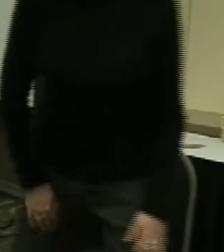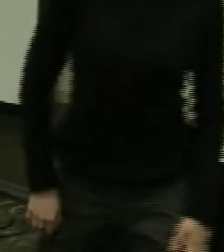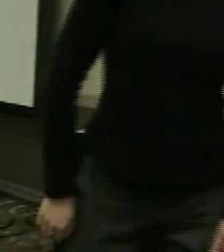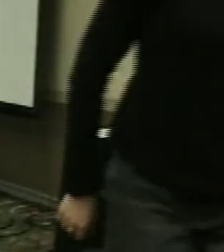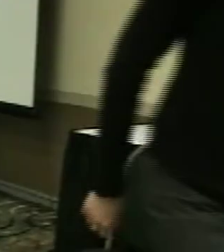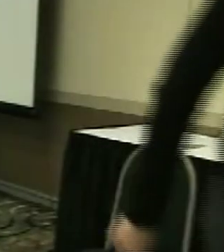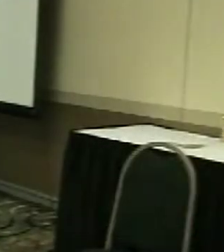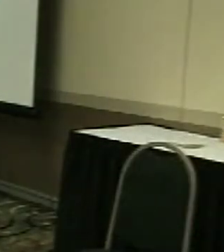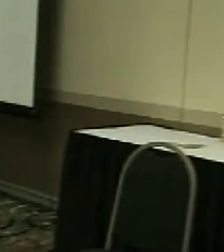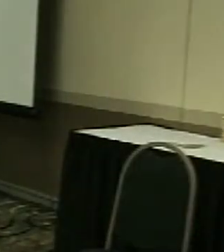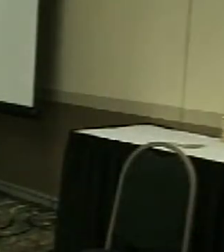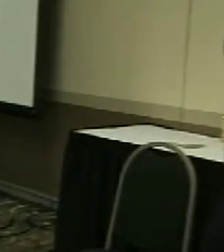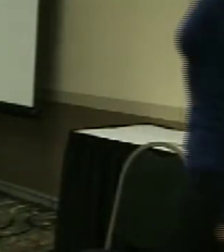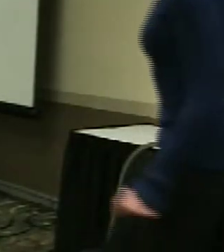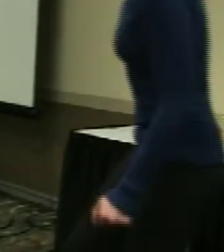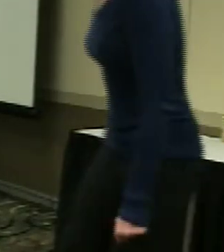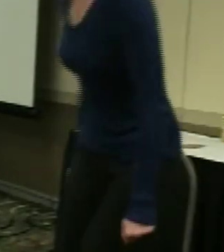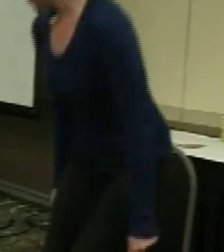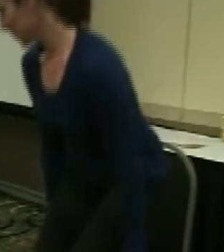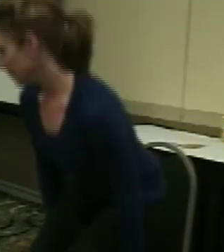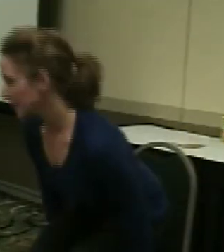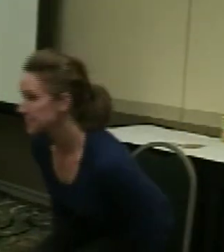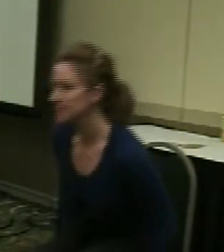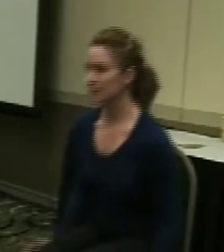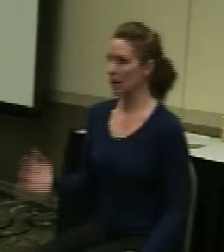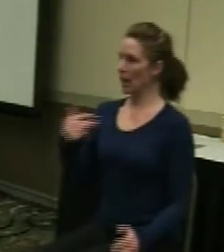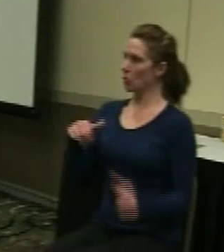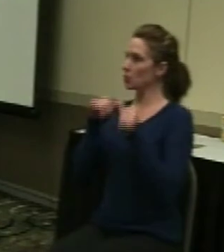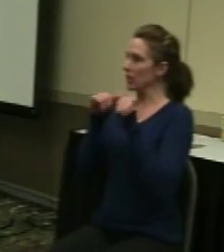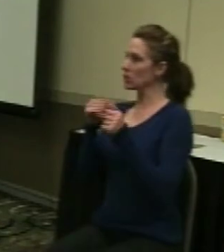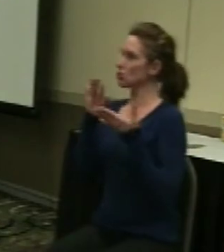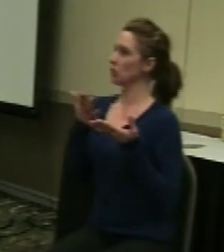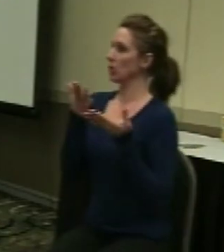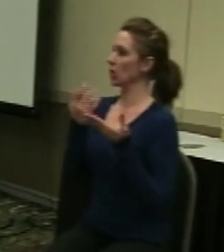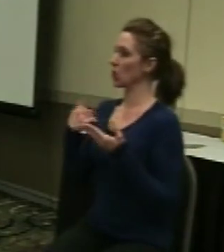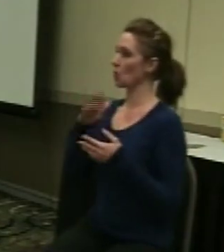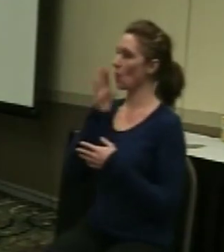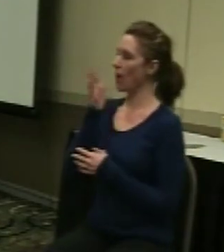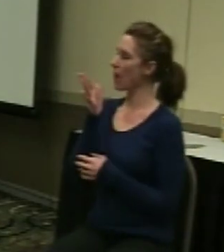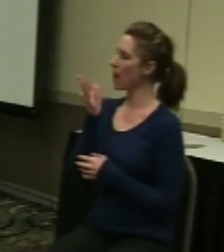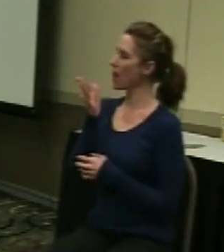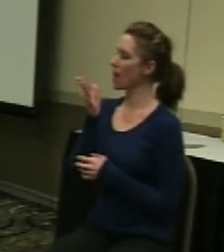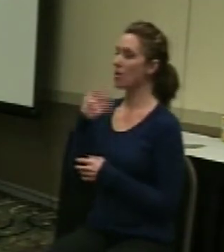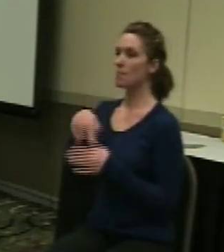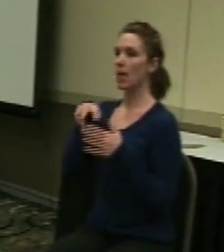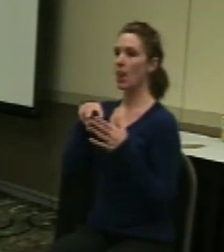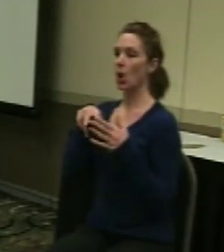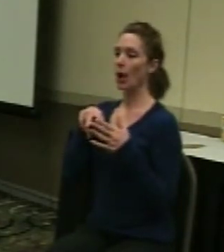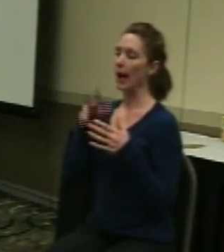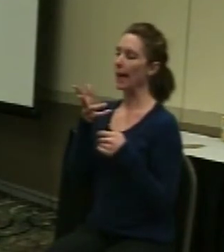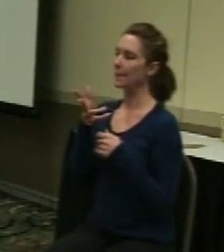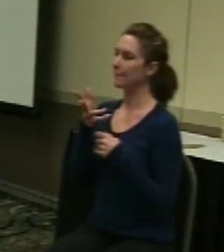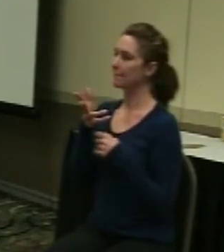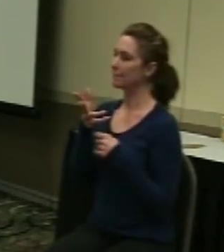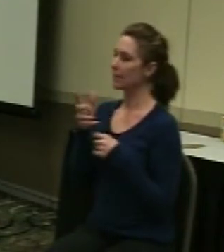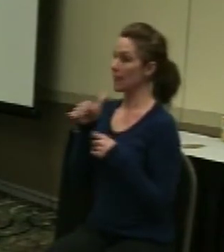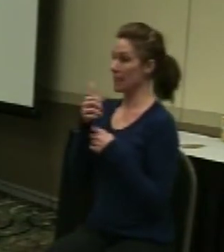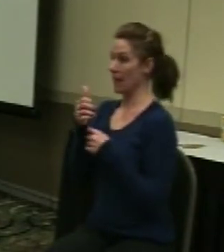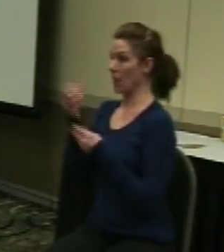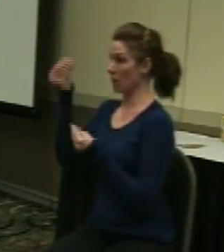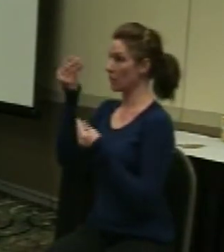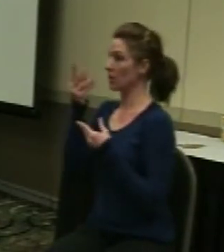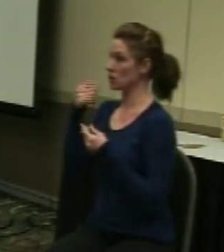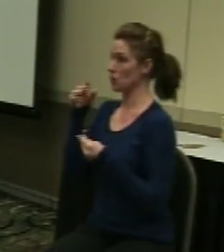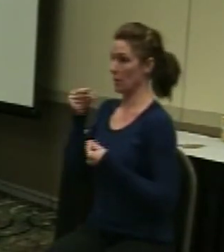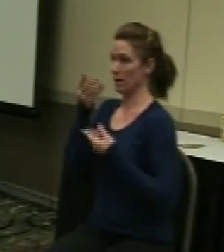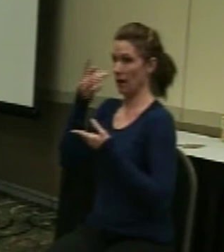Now, as we continue here, we are going to be looking at the other data that I provided